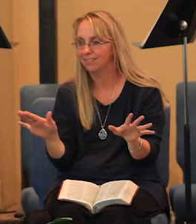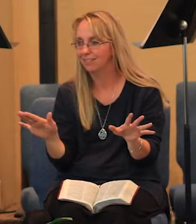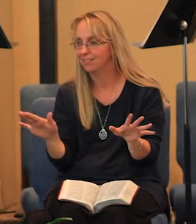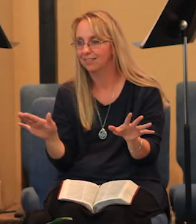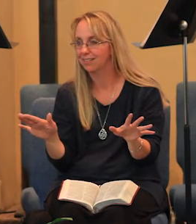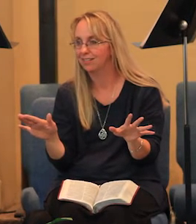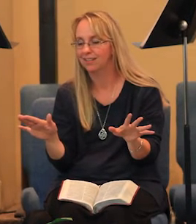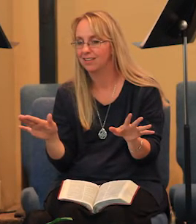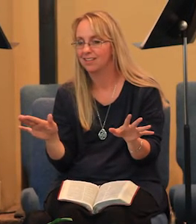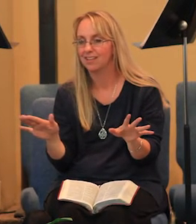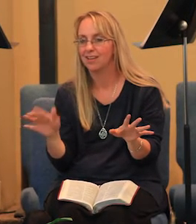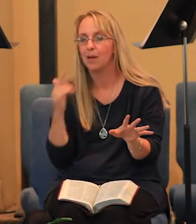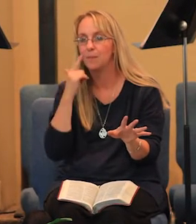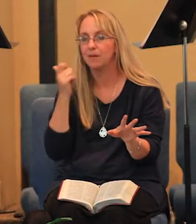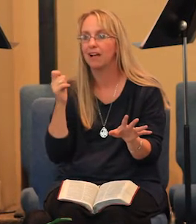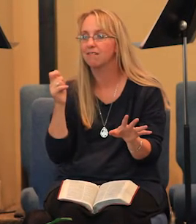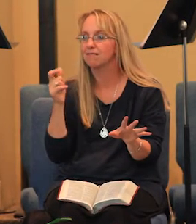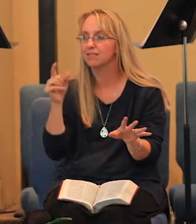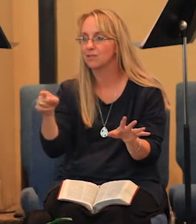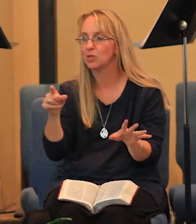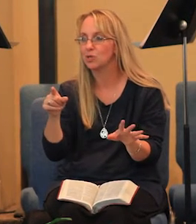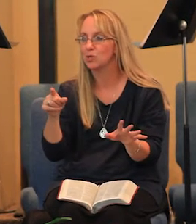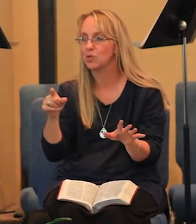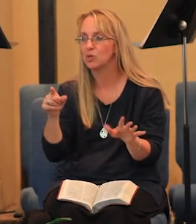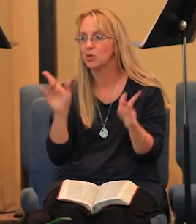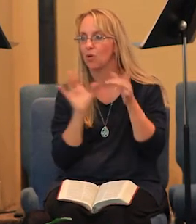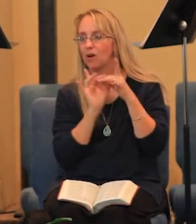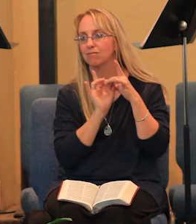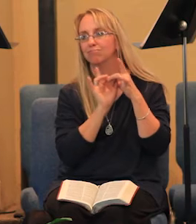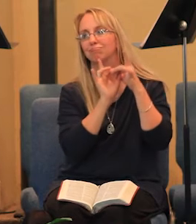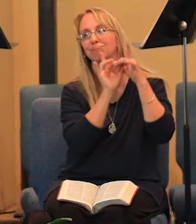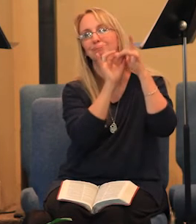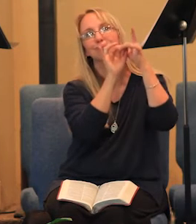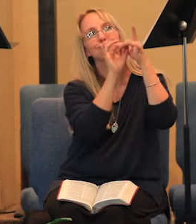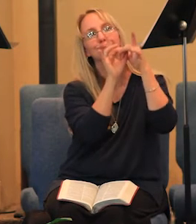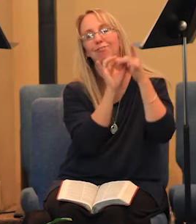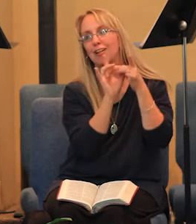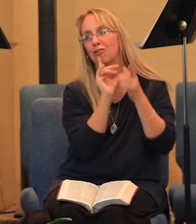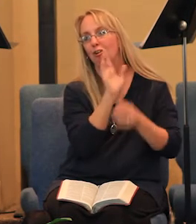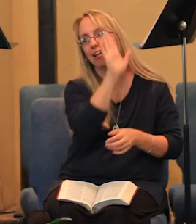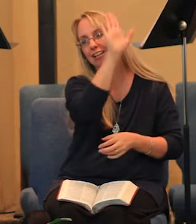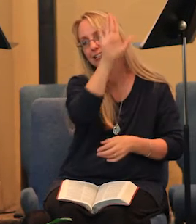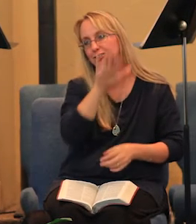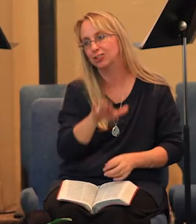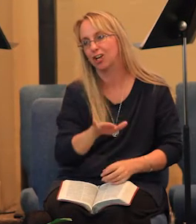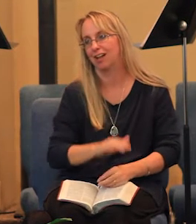because you're his kid,